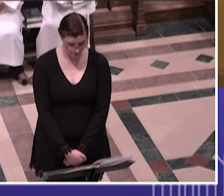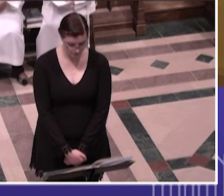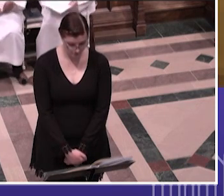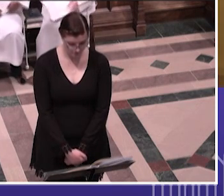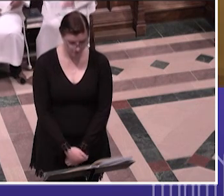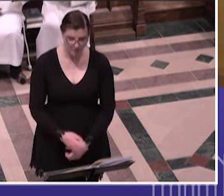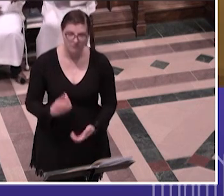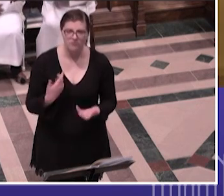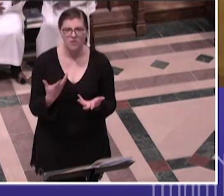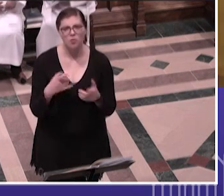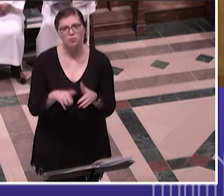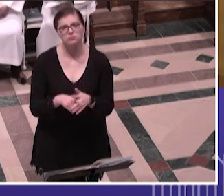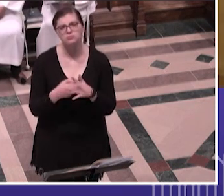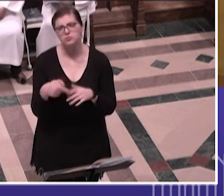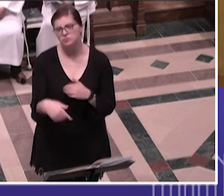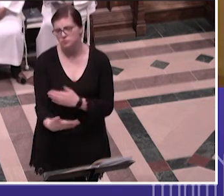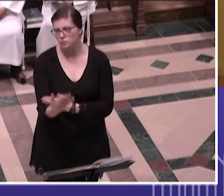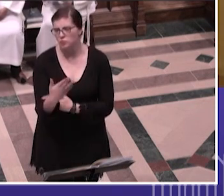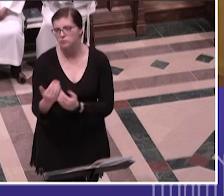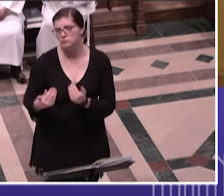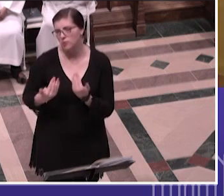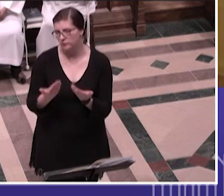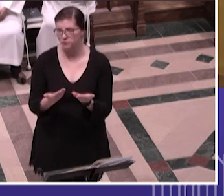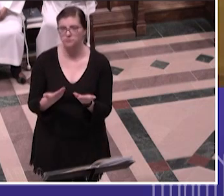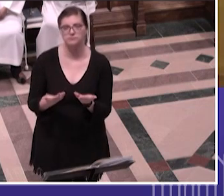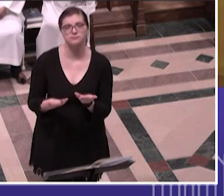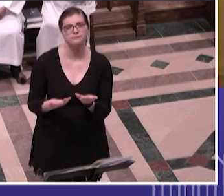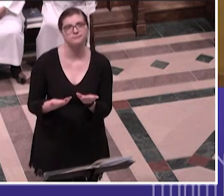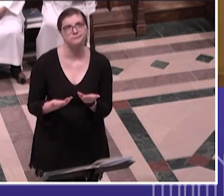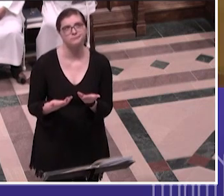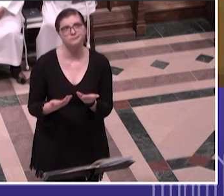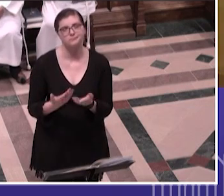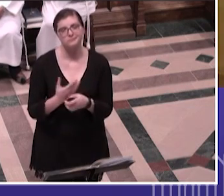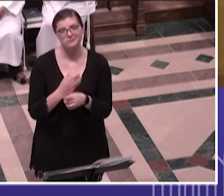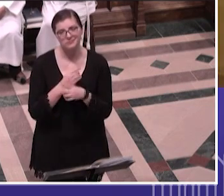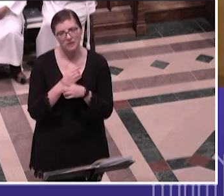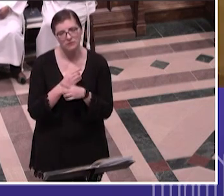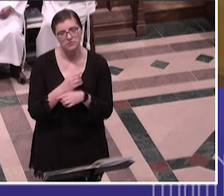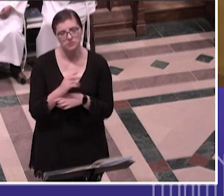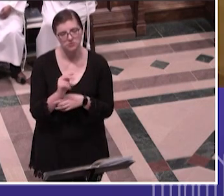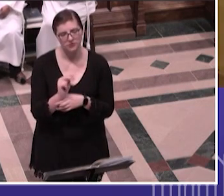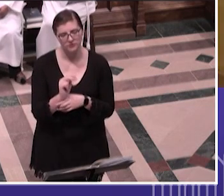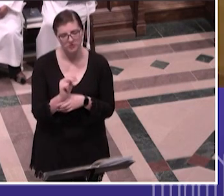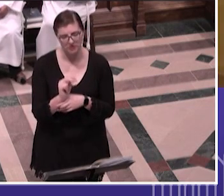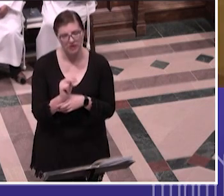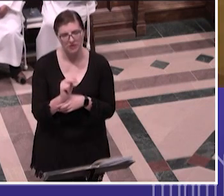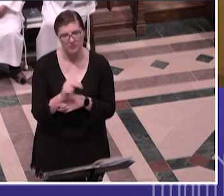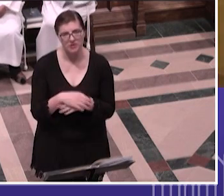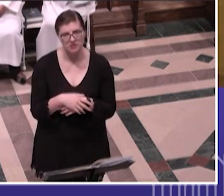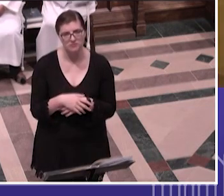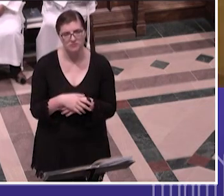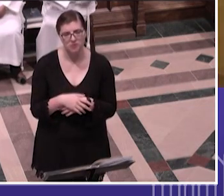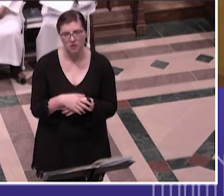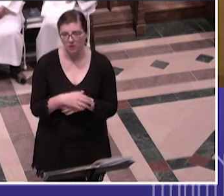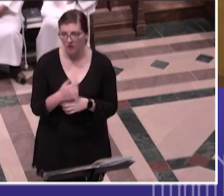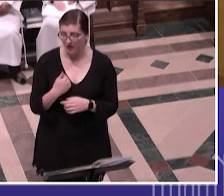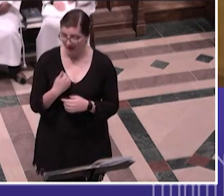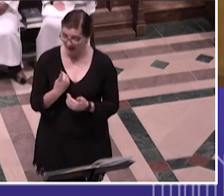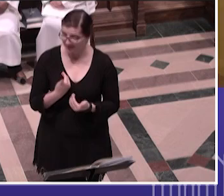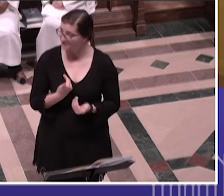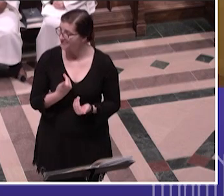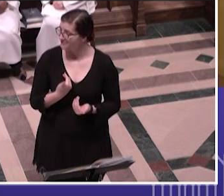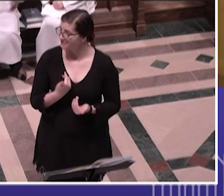I want to begin this morning by offering a defense of Nicodemus. I am a